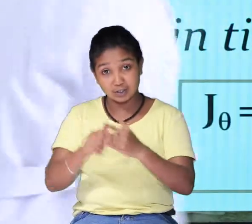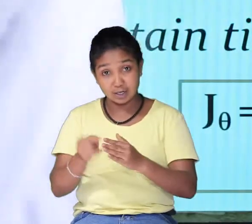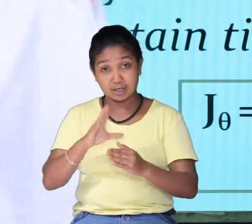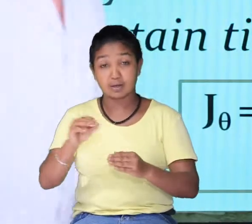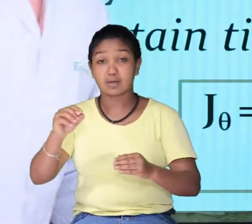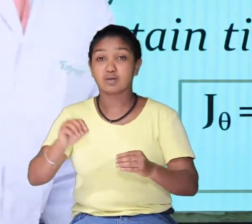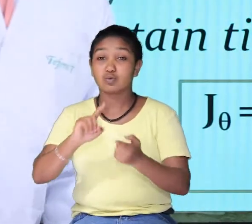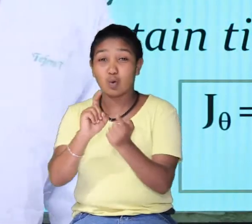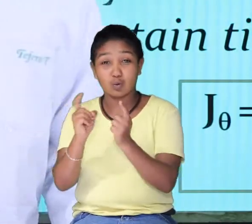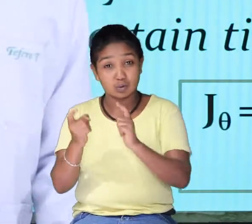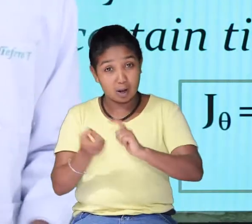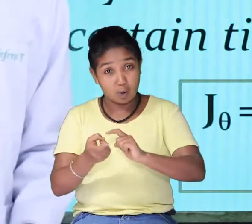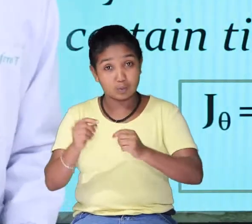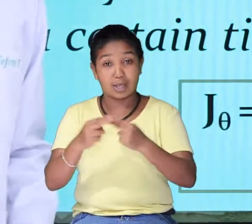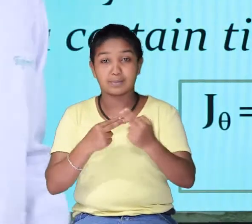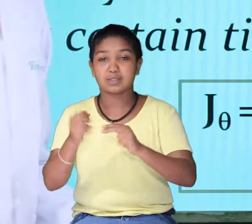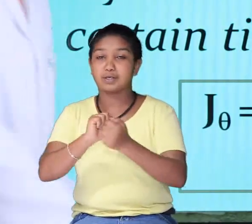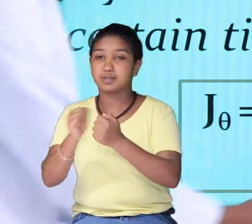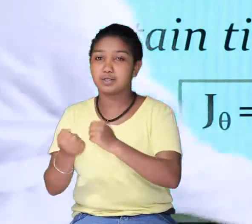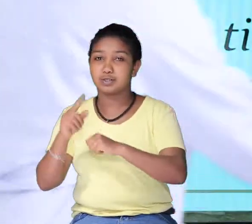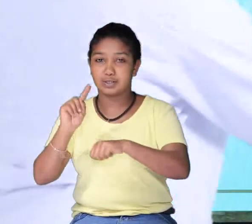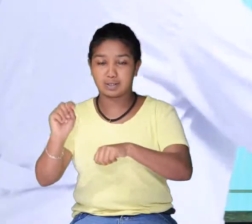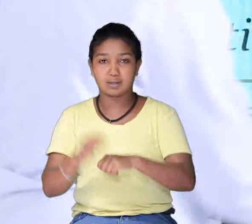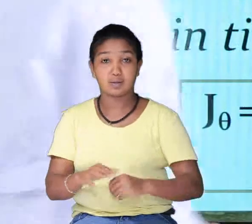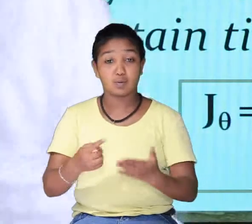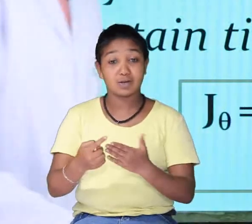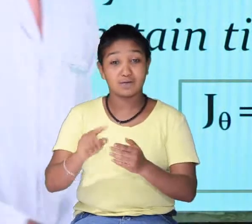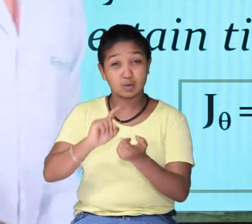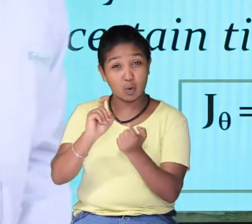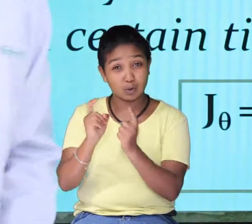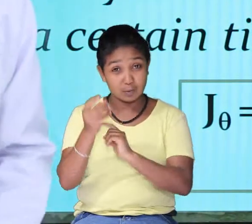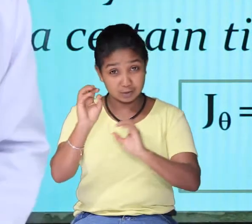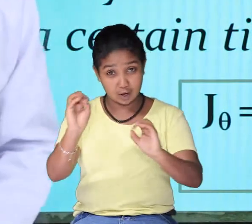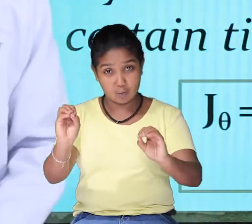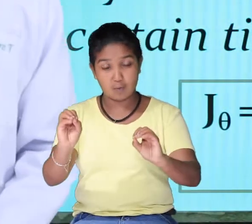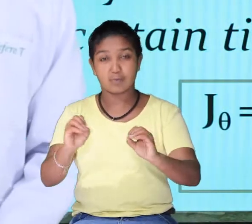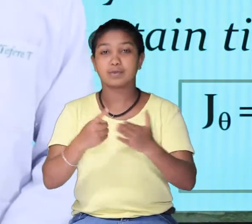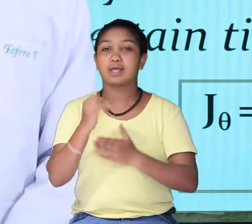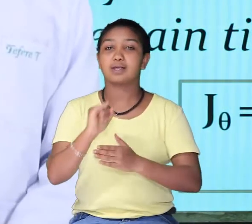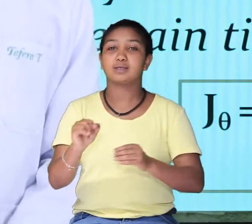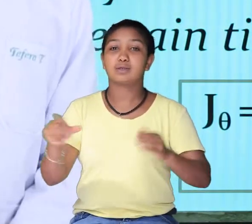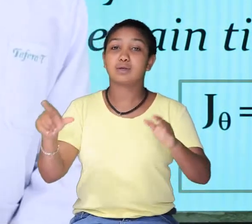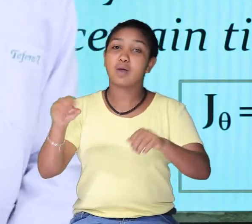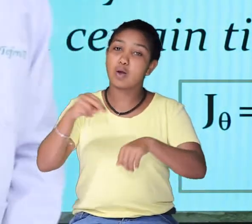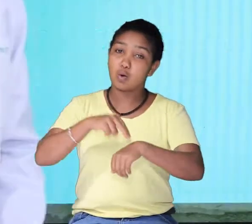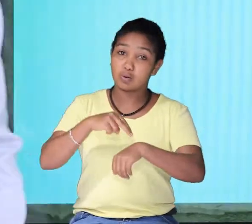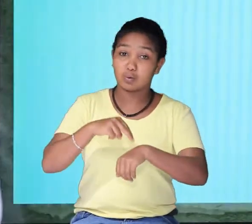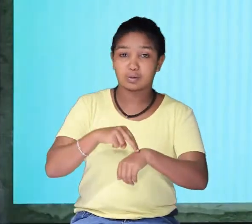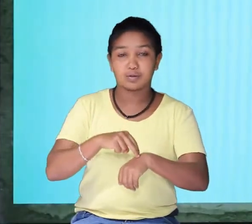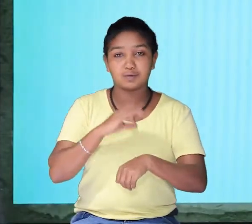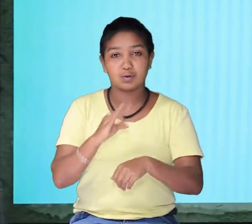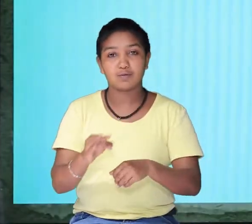and torque tau times change in t. But whenever this torque tau is 0, there is a law of conservation of